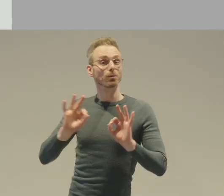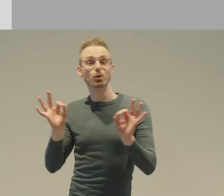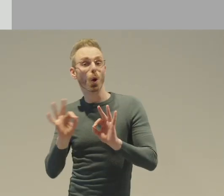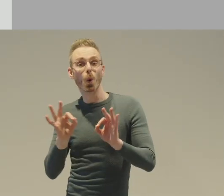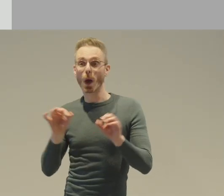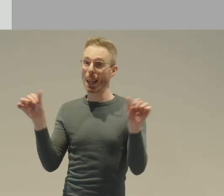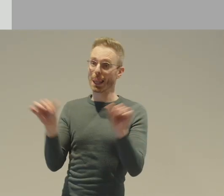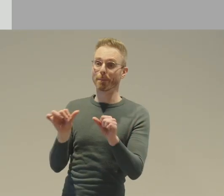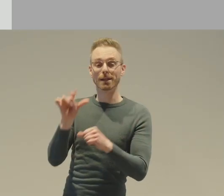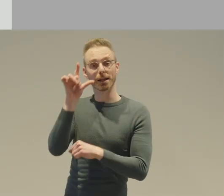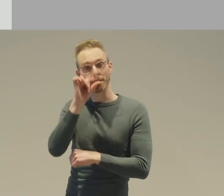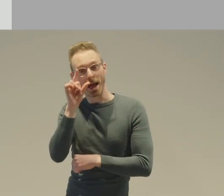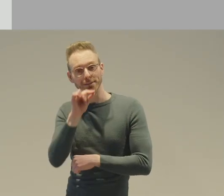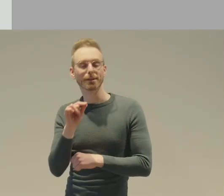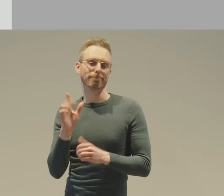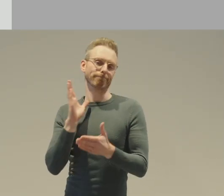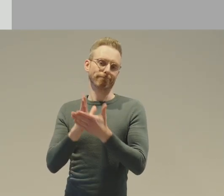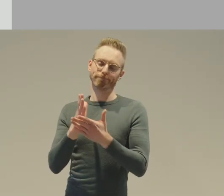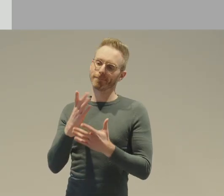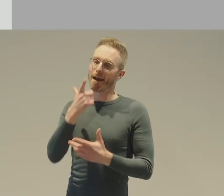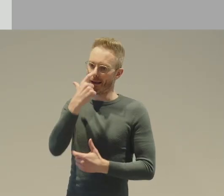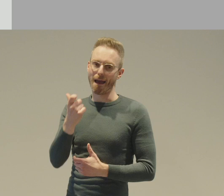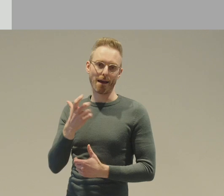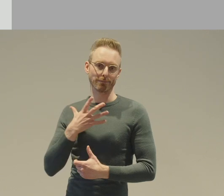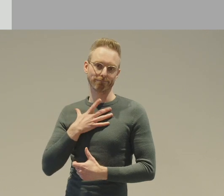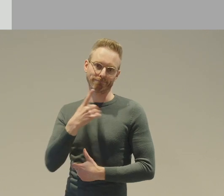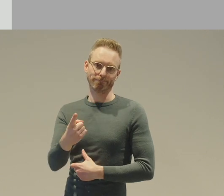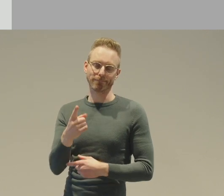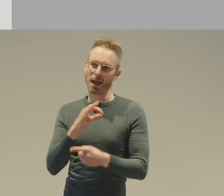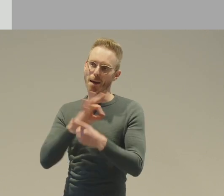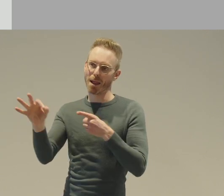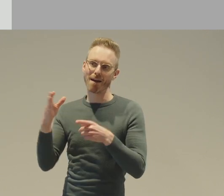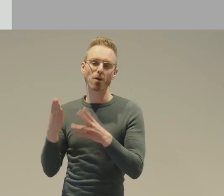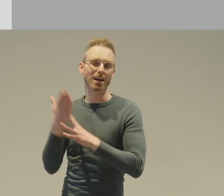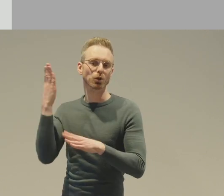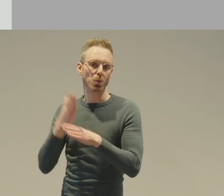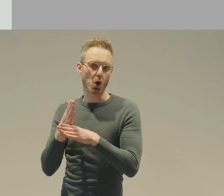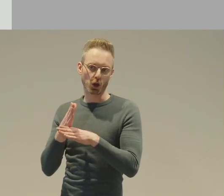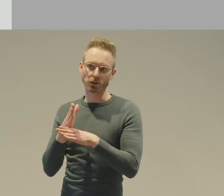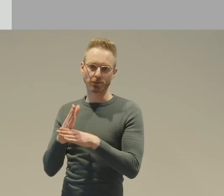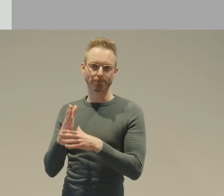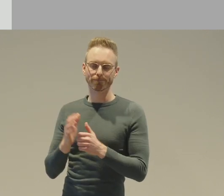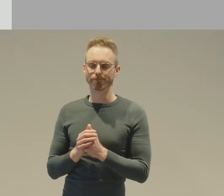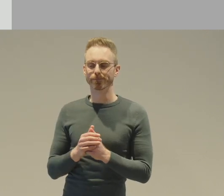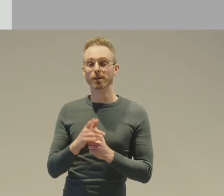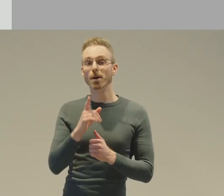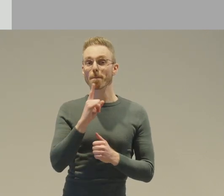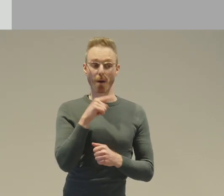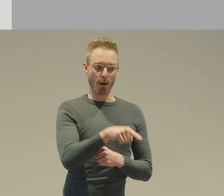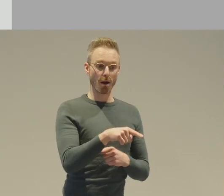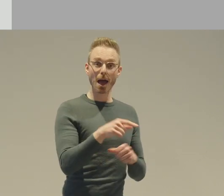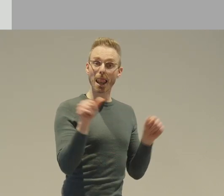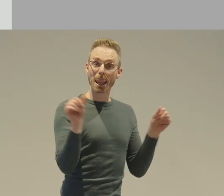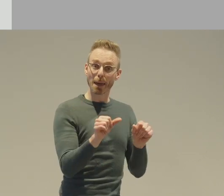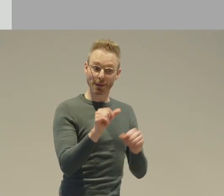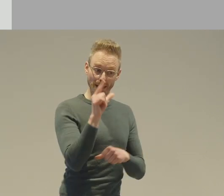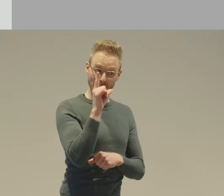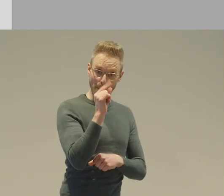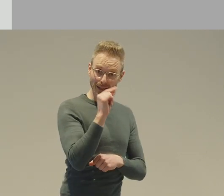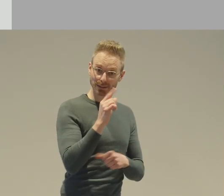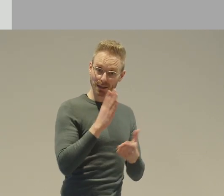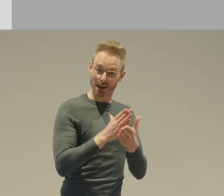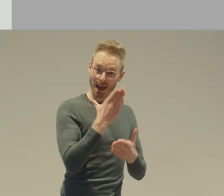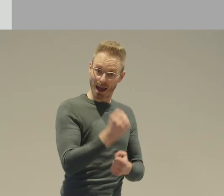But all of that guidance on having a doctor's note and having a letter from your employer, just be ready